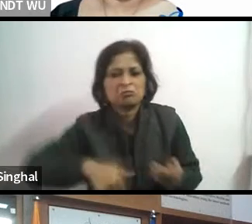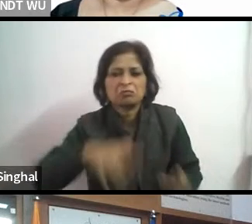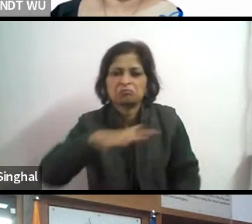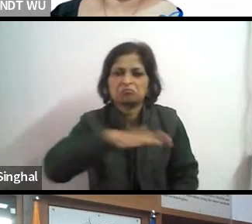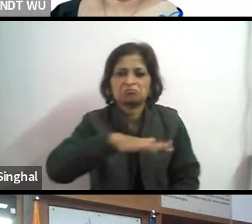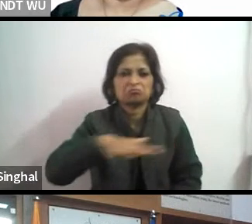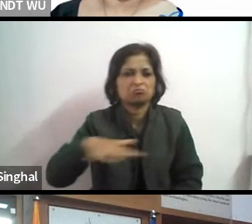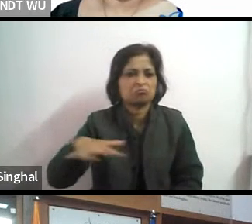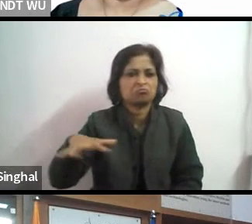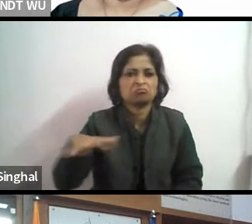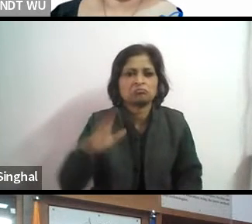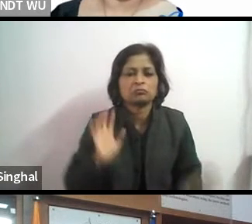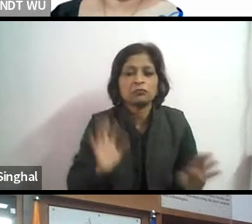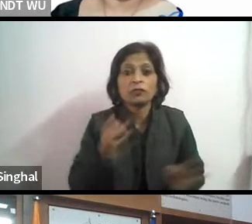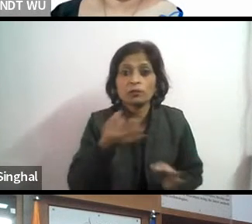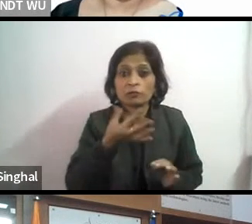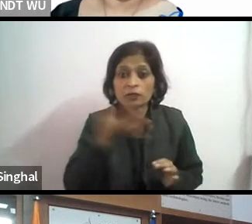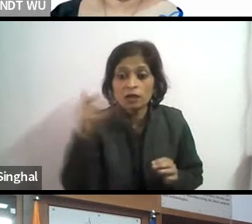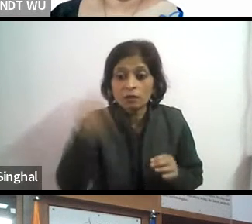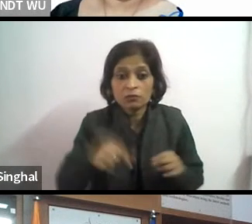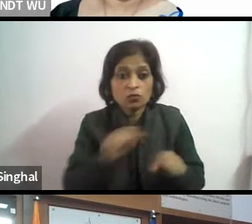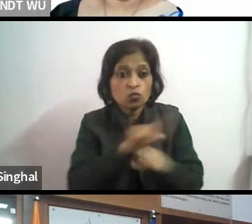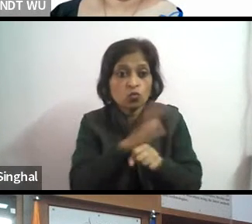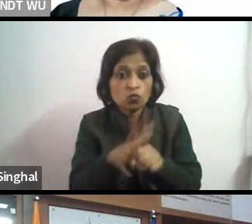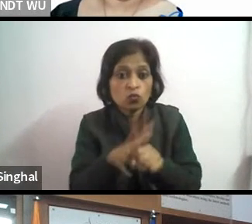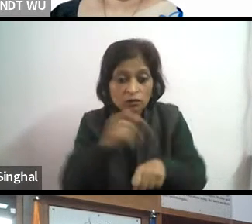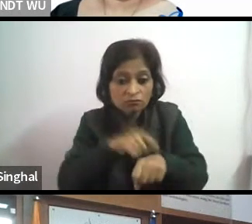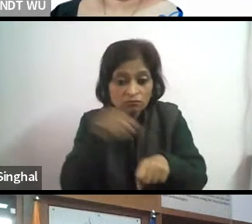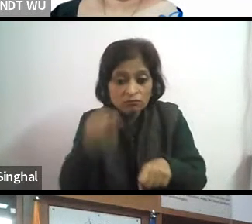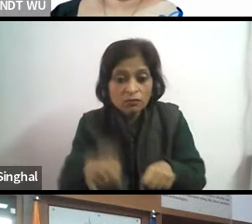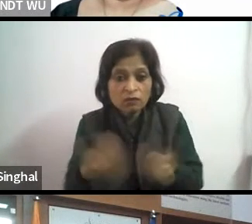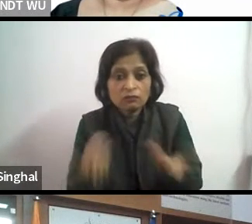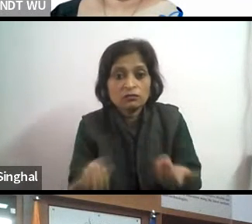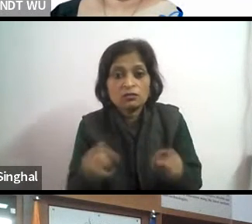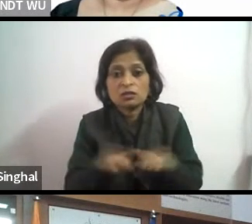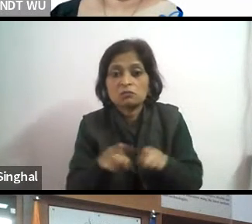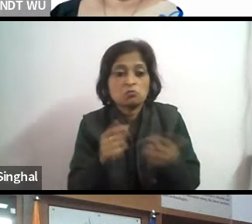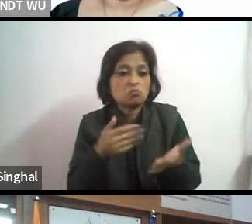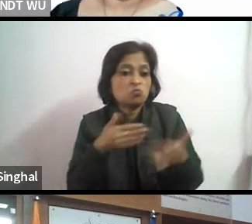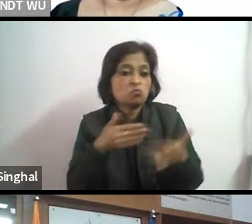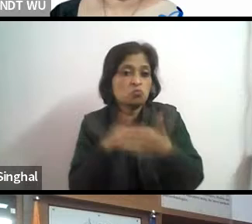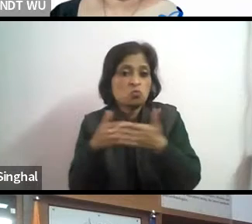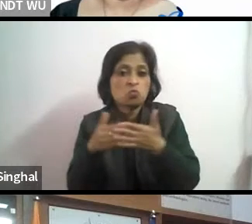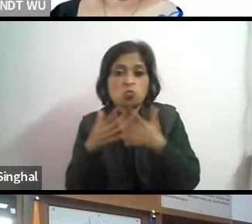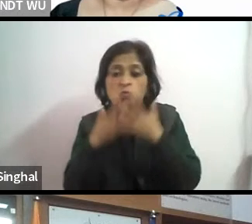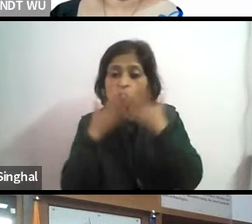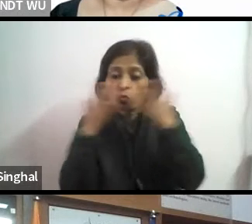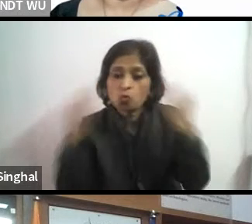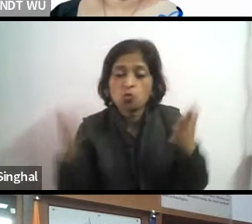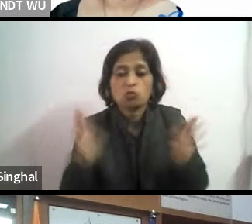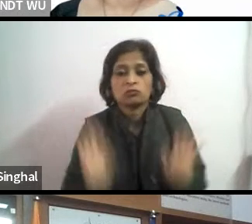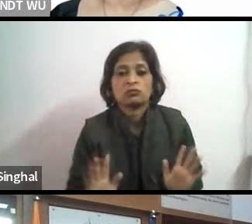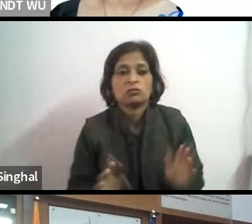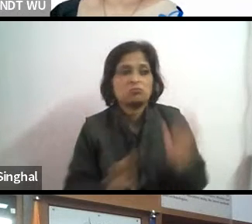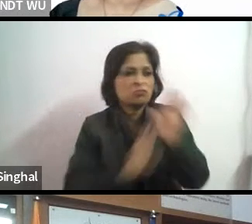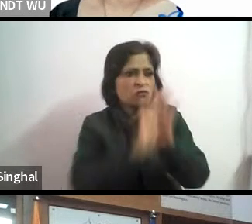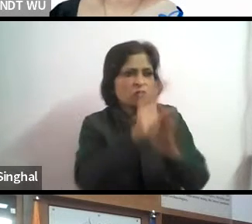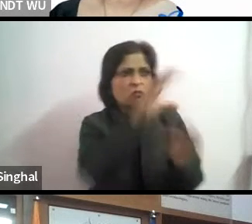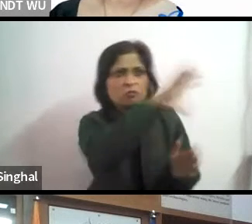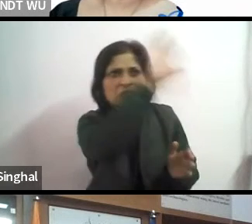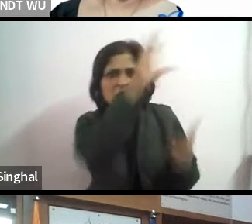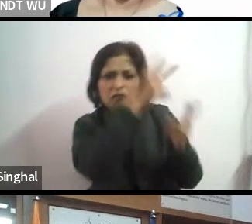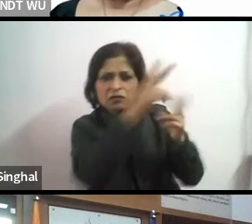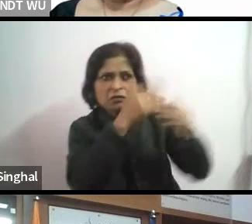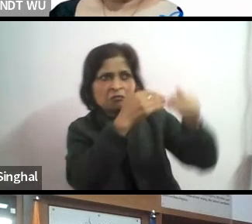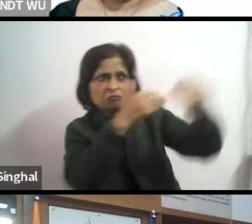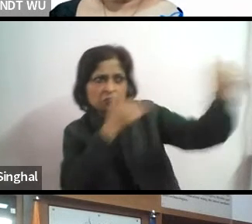happening? And especially after this COVID time, we have realized the challenges are much more as regards a developing nation goes. So how the Indians